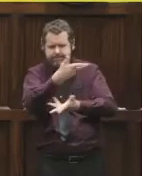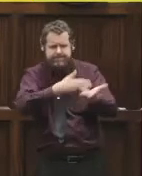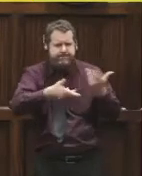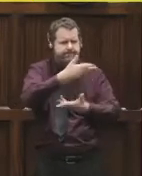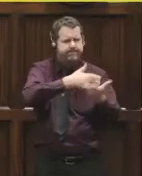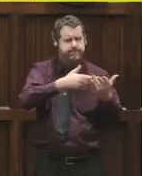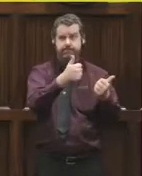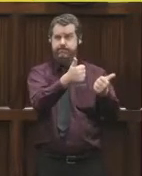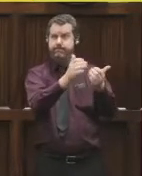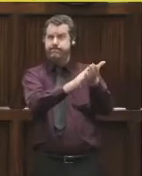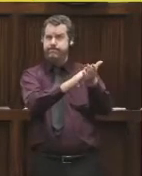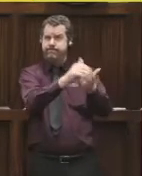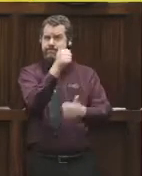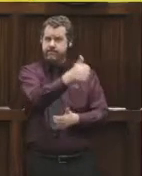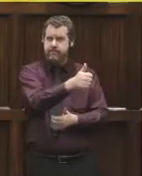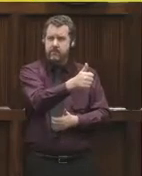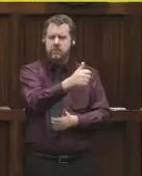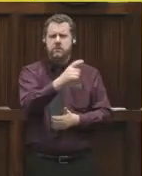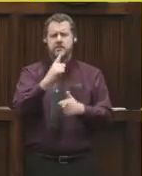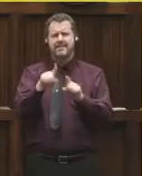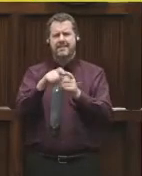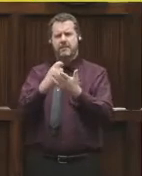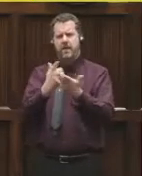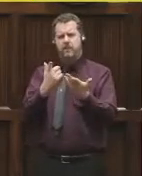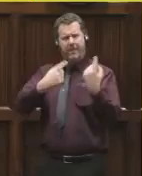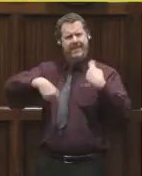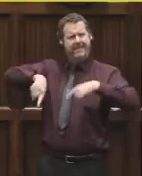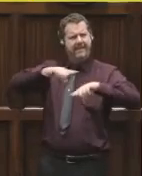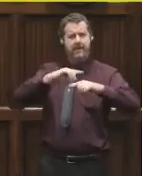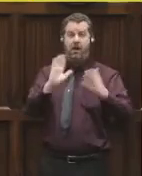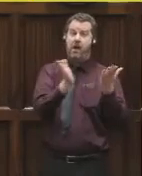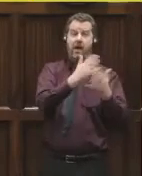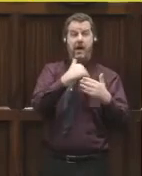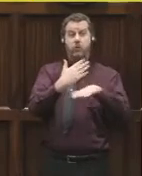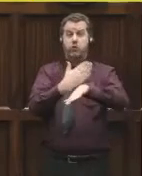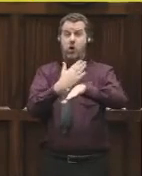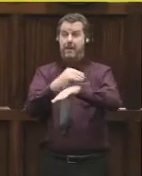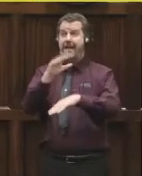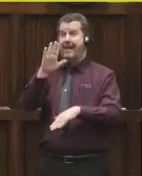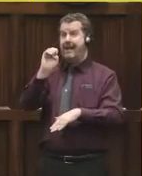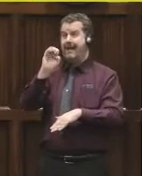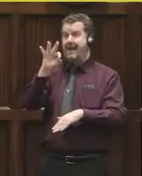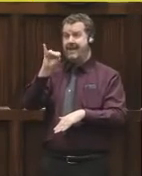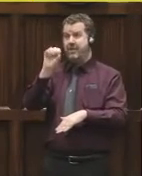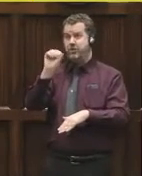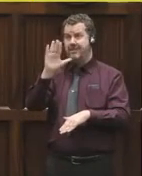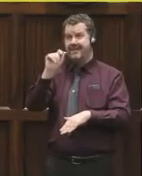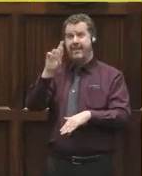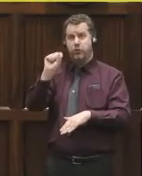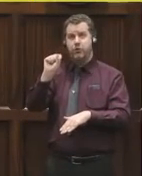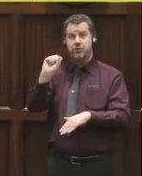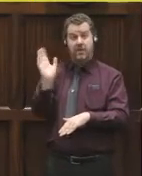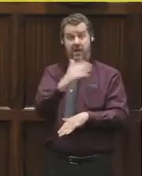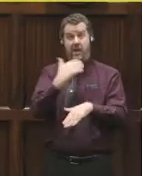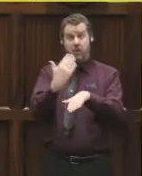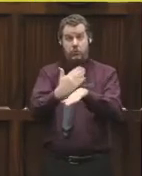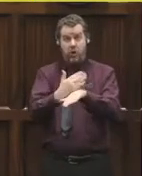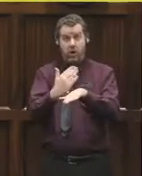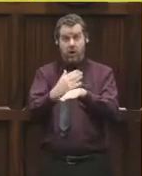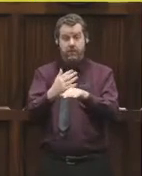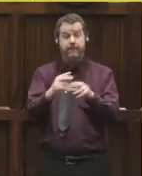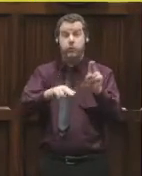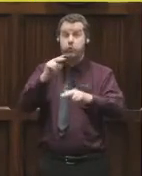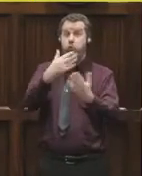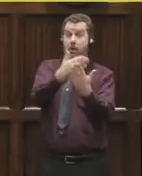welcomed. But at the same time, we are legislators here, and when it comes to finalising a new law, a piece of